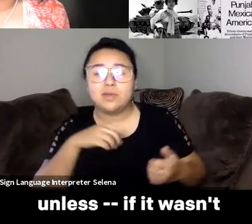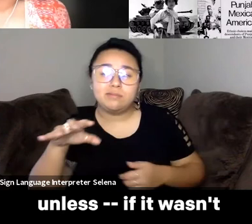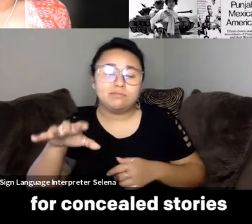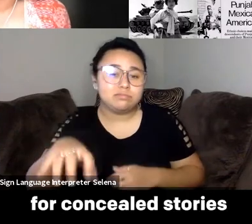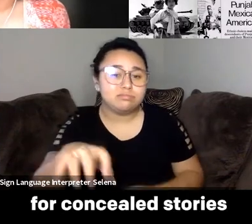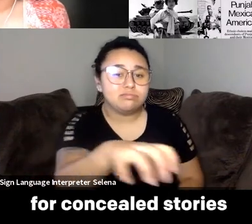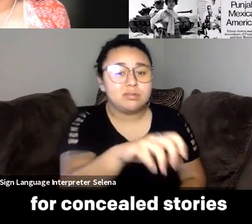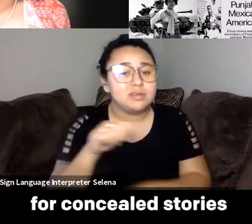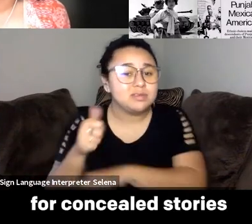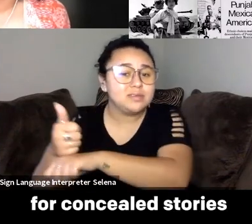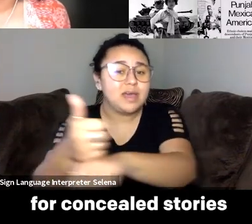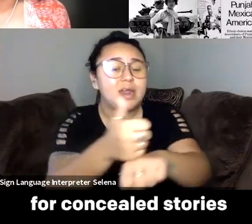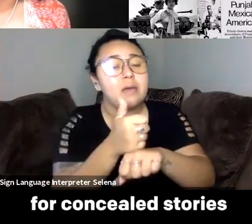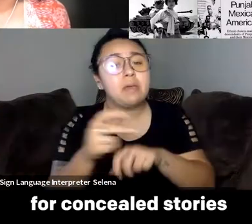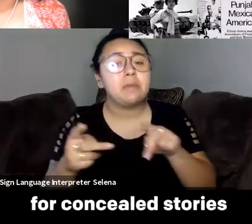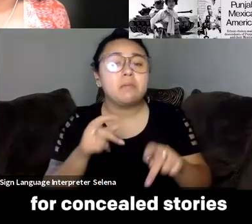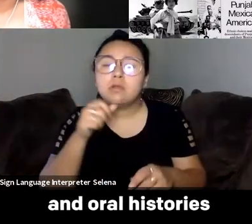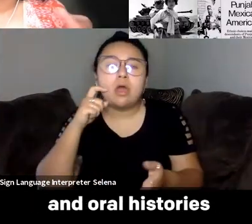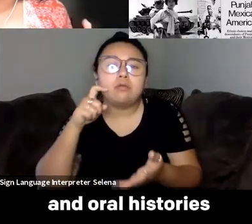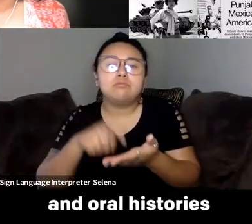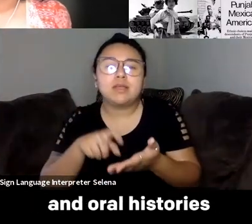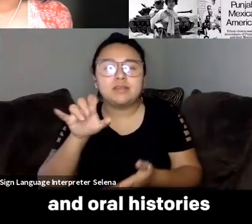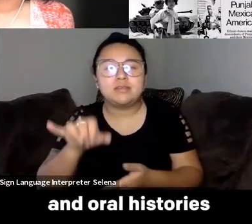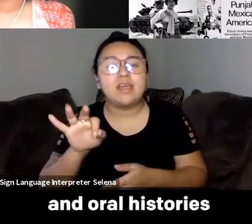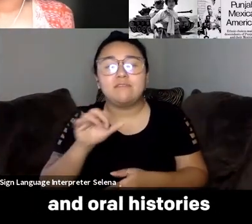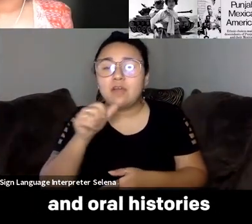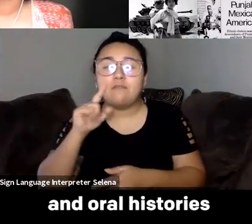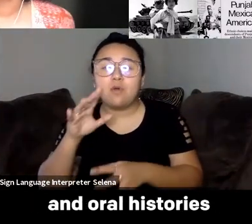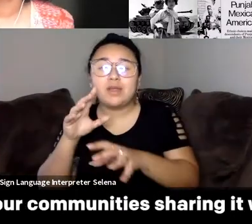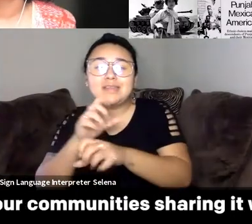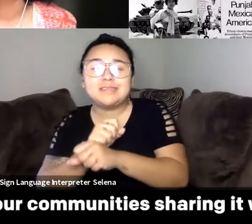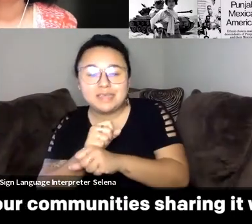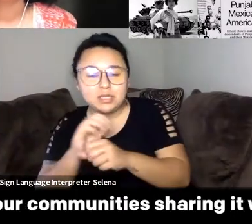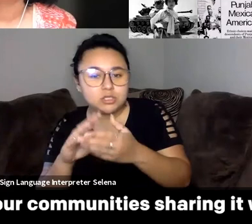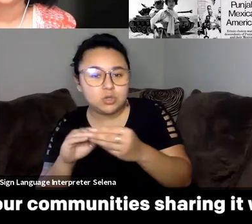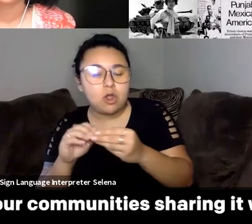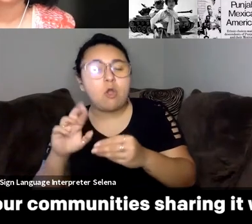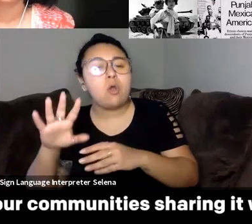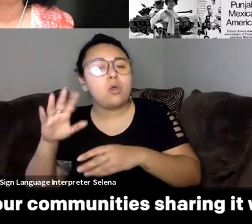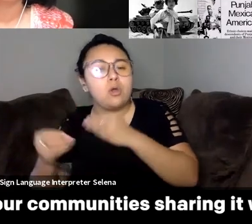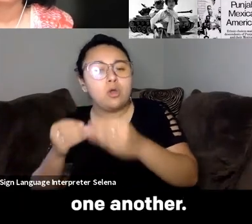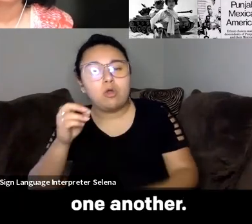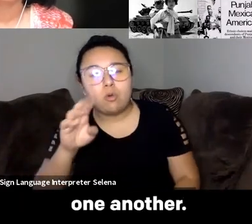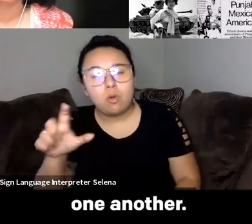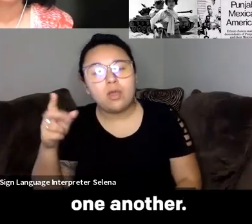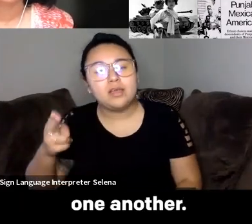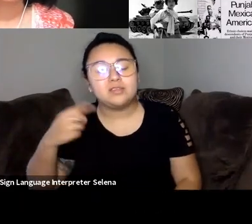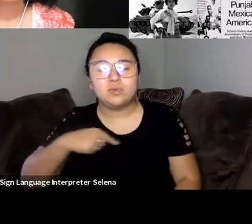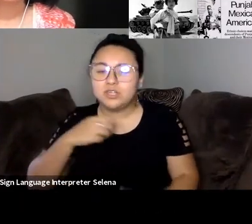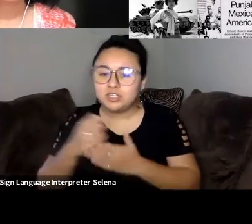it wasn't for concealed stories and oral histories of our communities sharing it with one